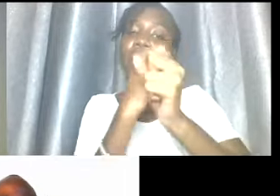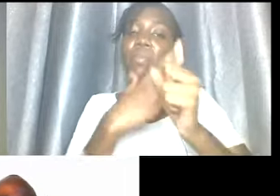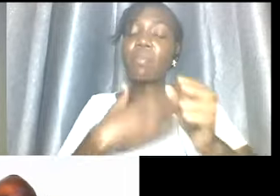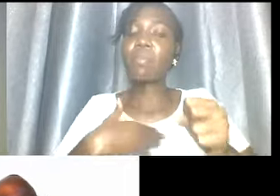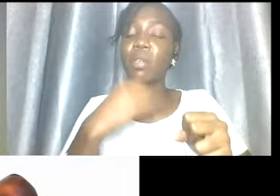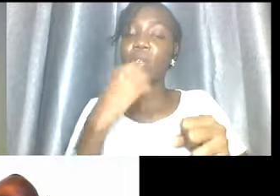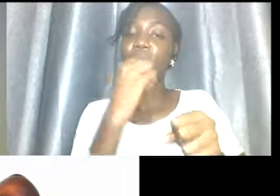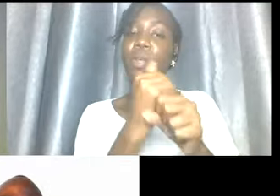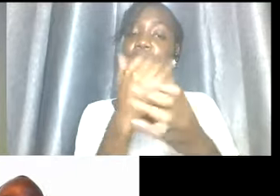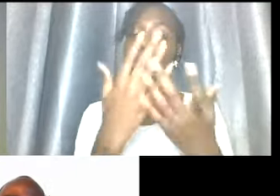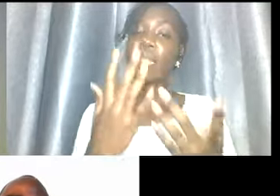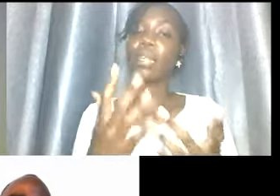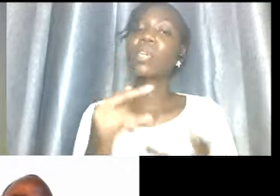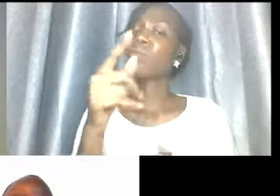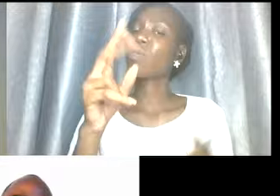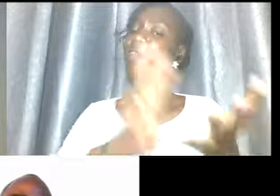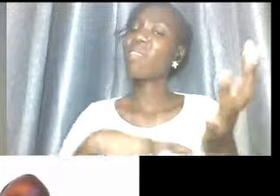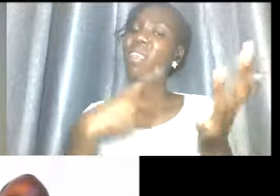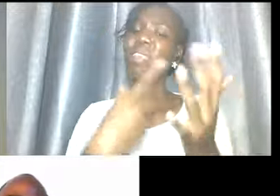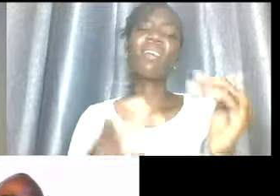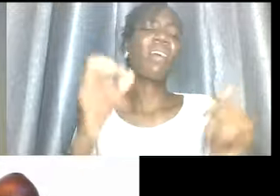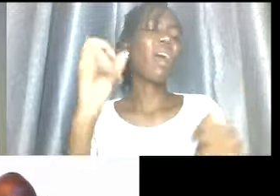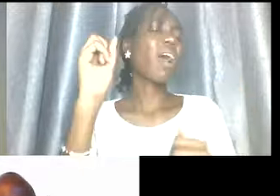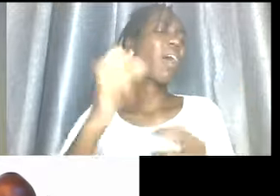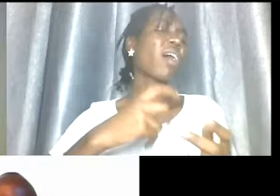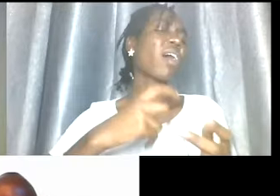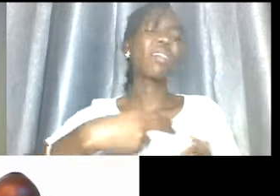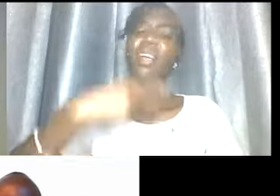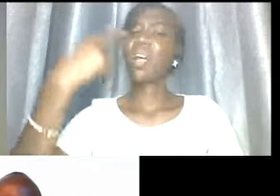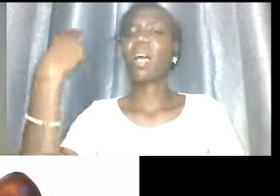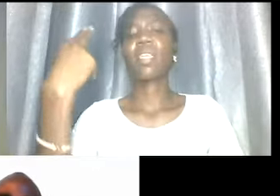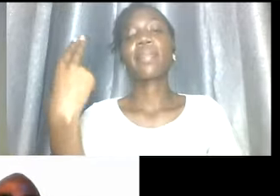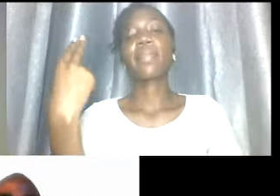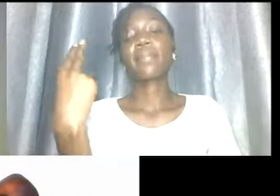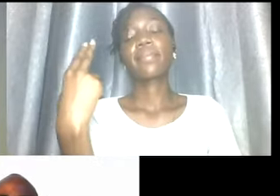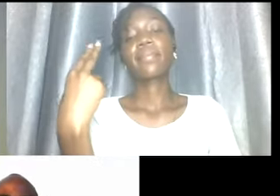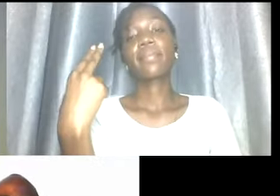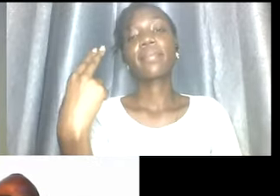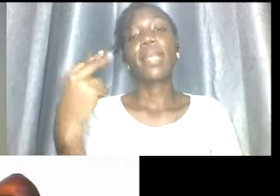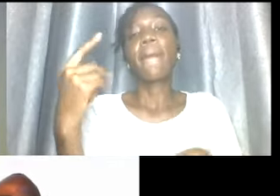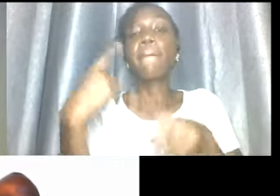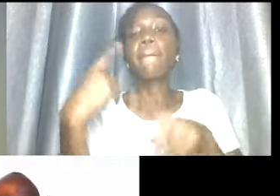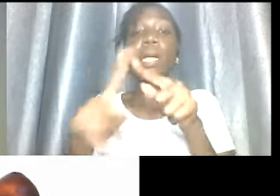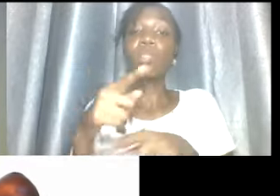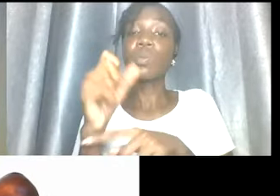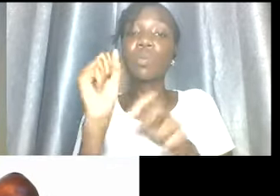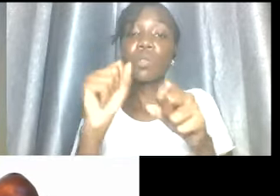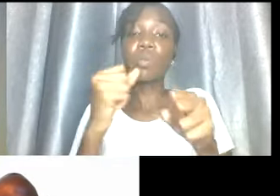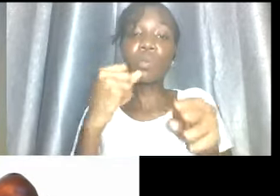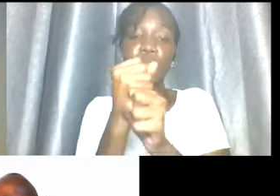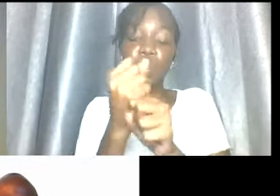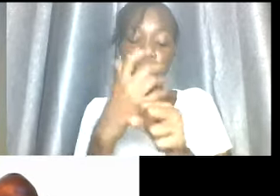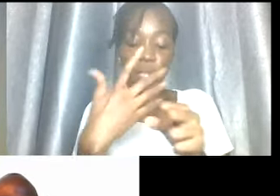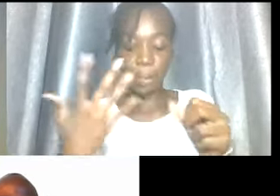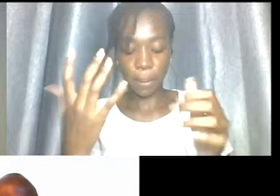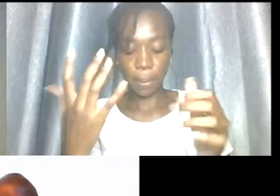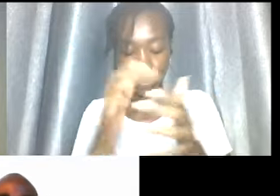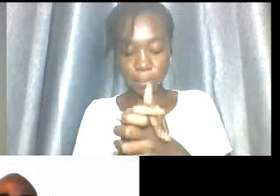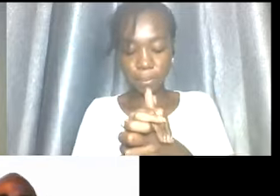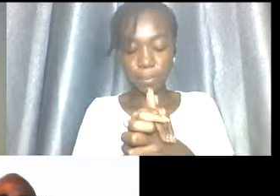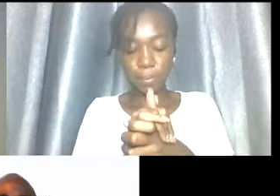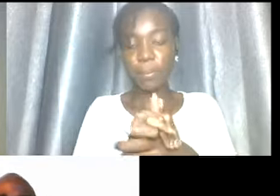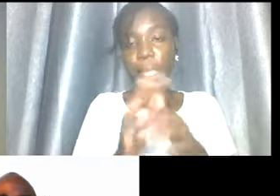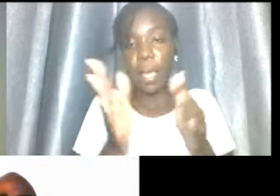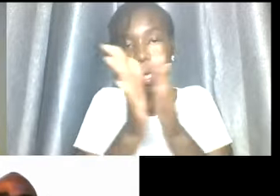likelihood of you failing is very, very high. So you have to be able to weather the storm. And I